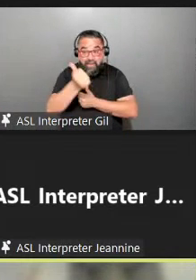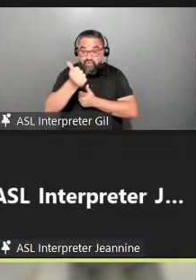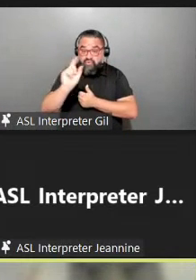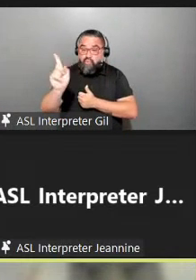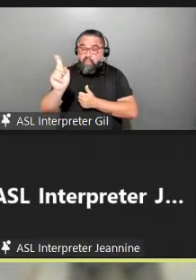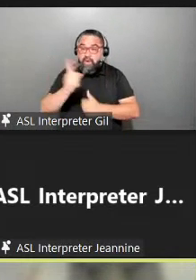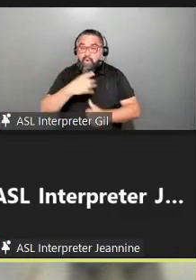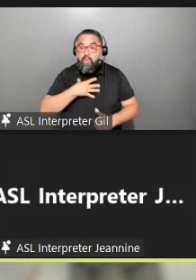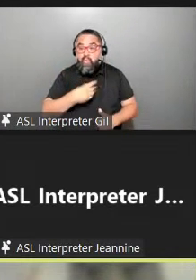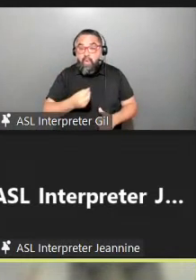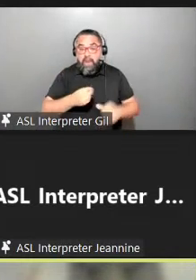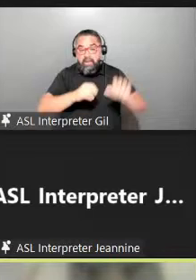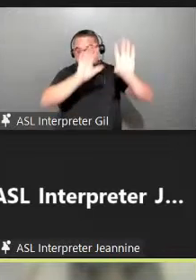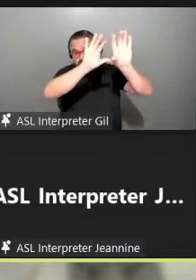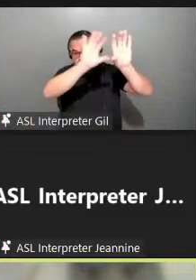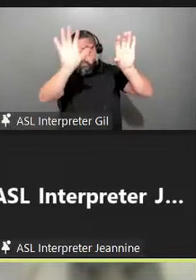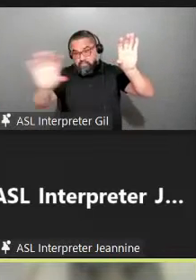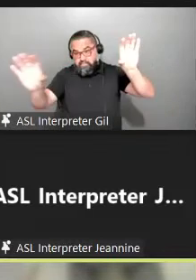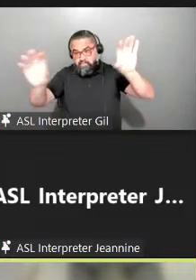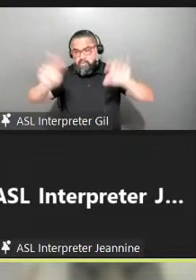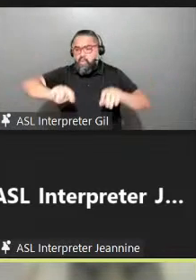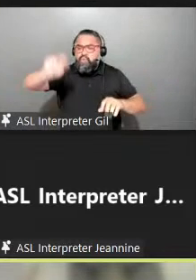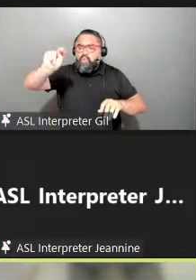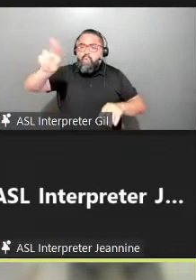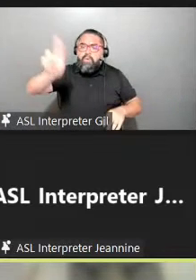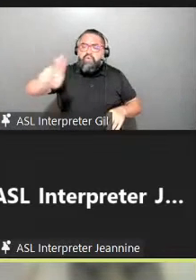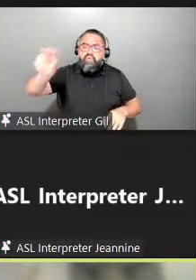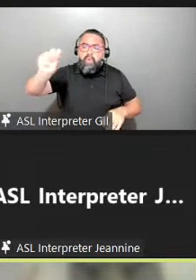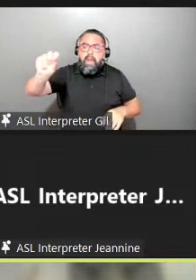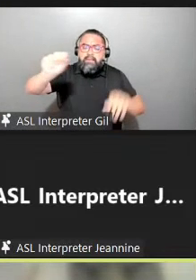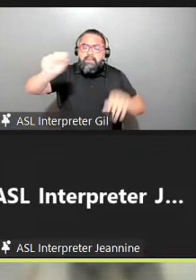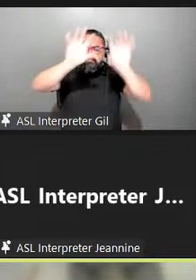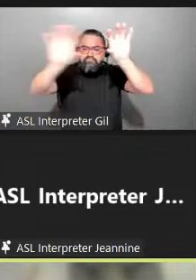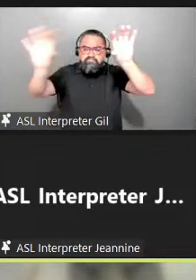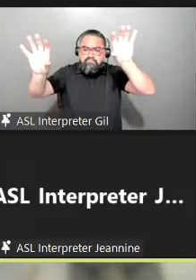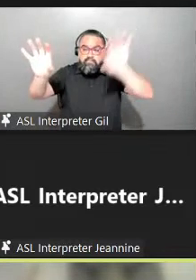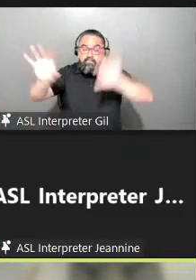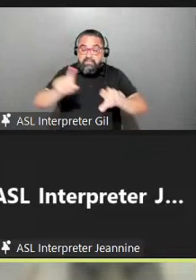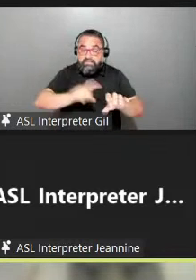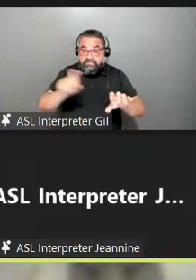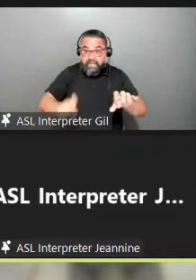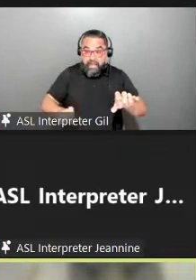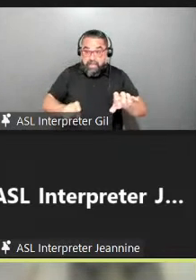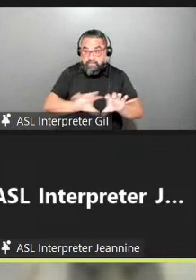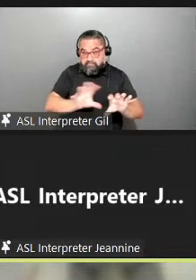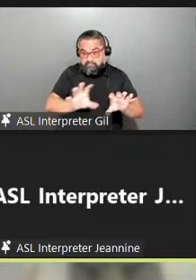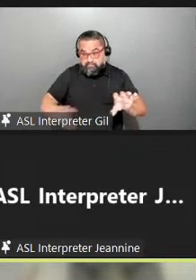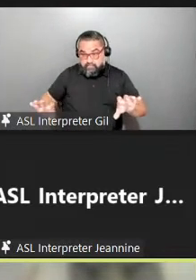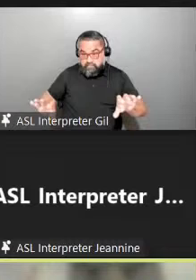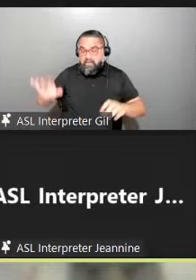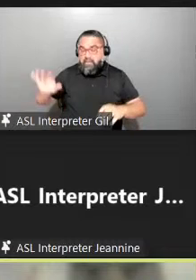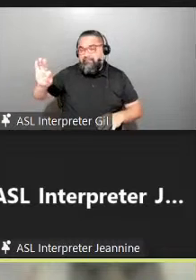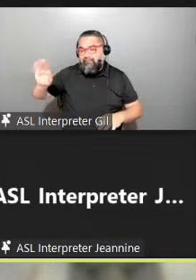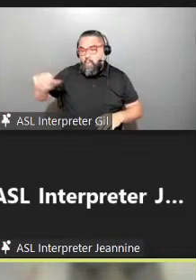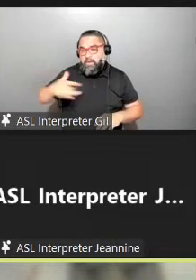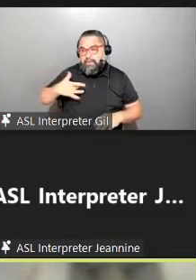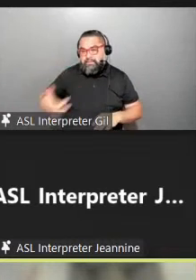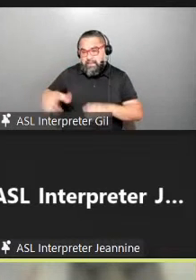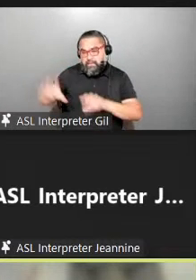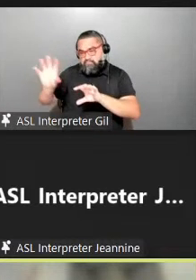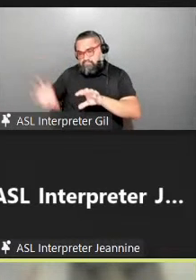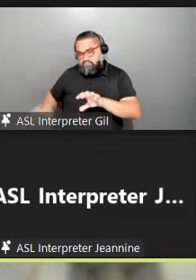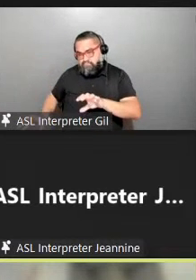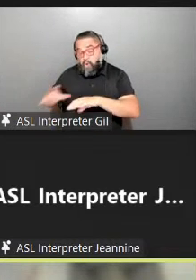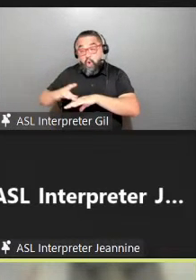the central northern part of the United States and then parts of Texas, most of Florida, they do not have